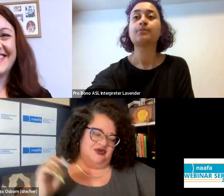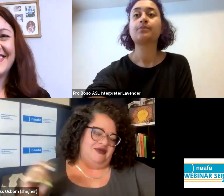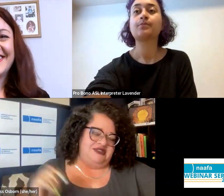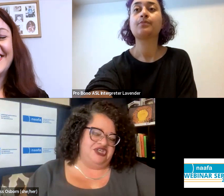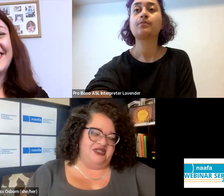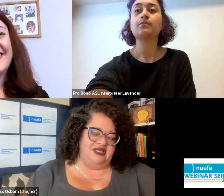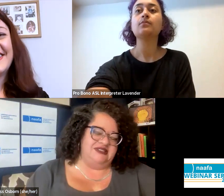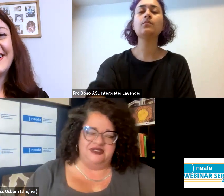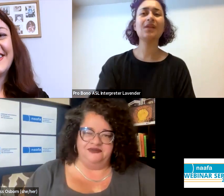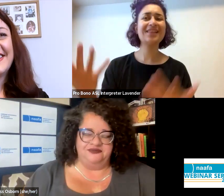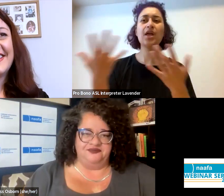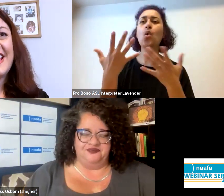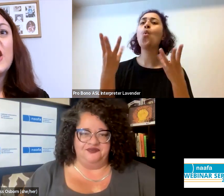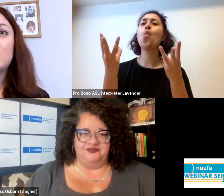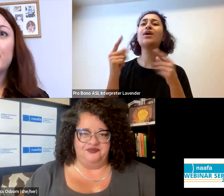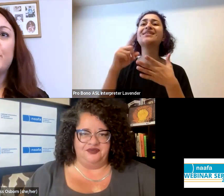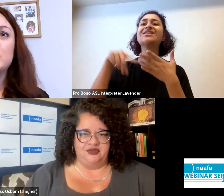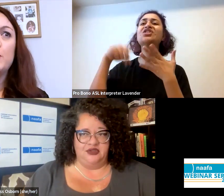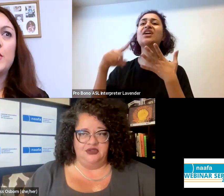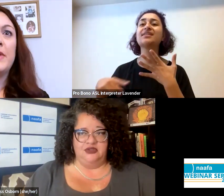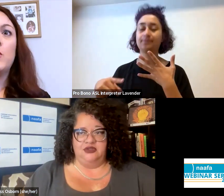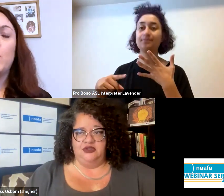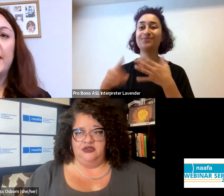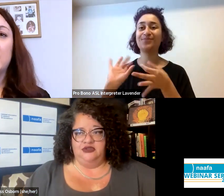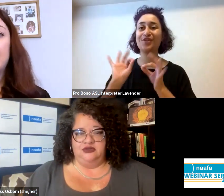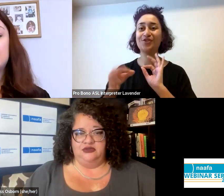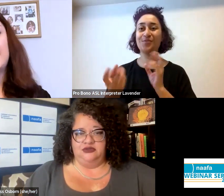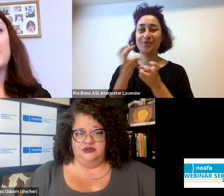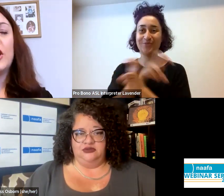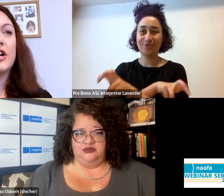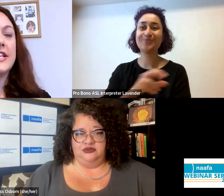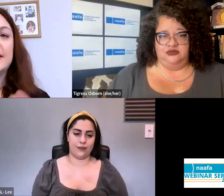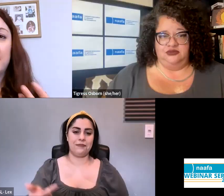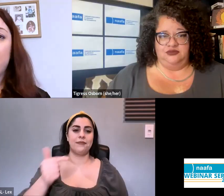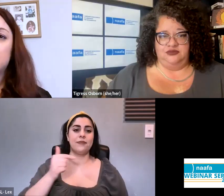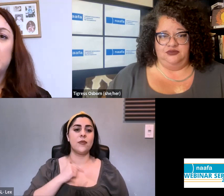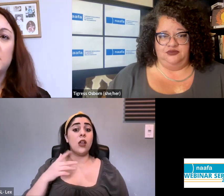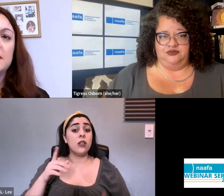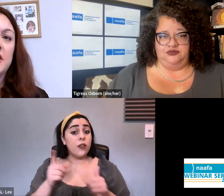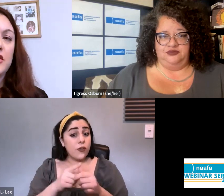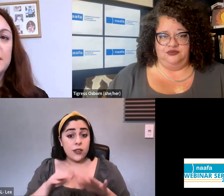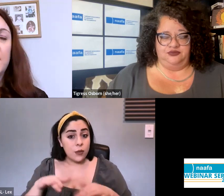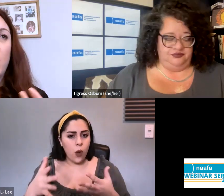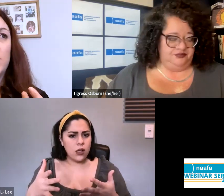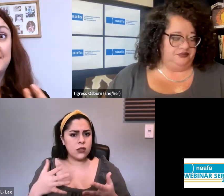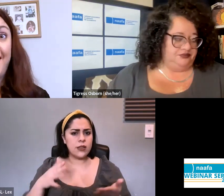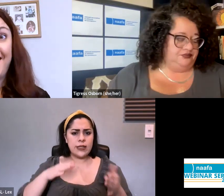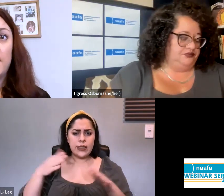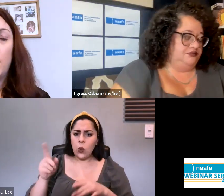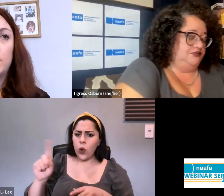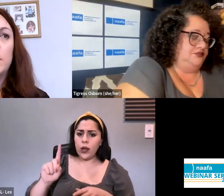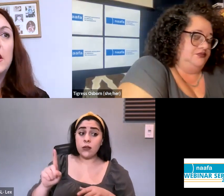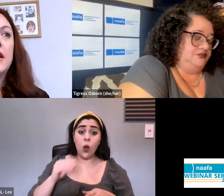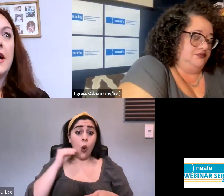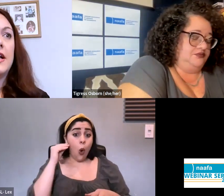the checklist? So the first one would be, where has the death occurred? Is it in a hospital? Is it a nursing home? Is it